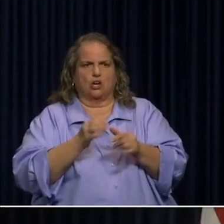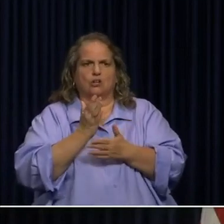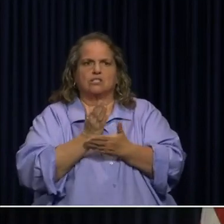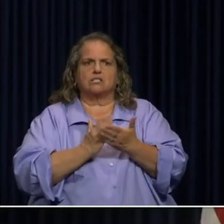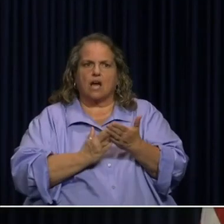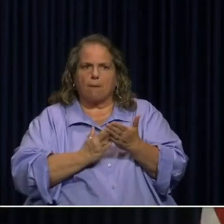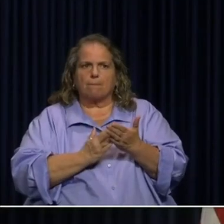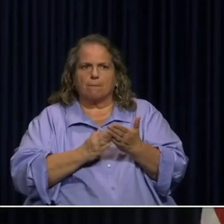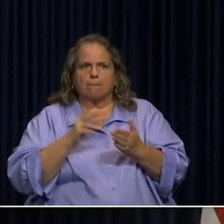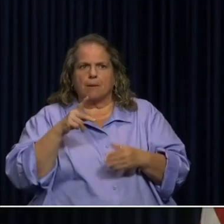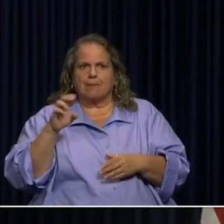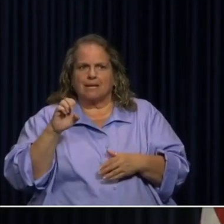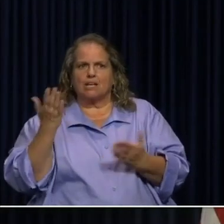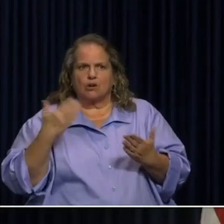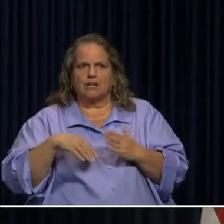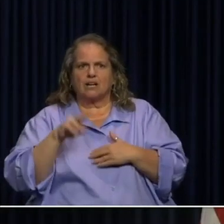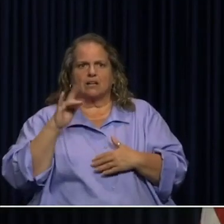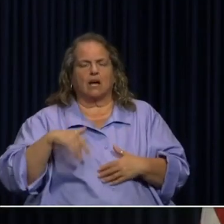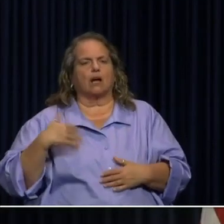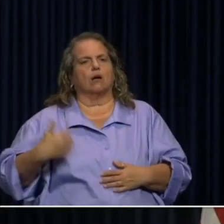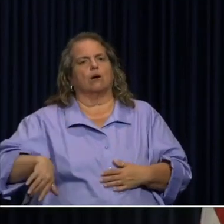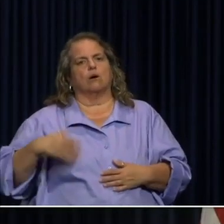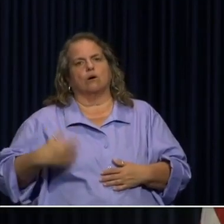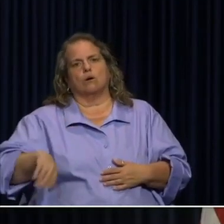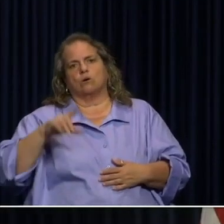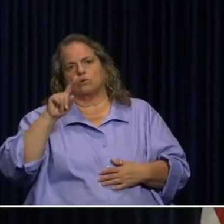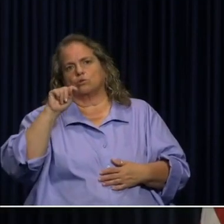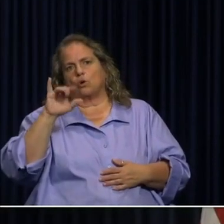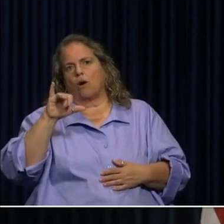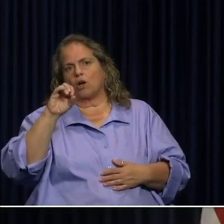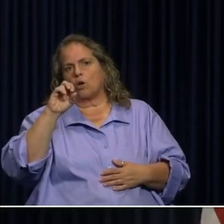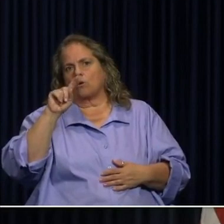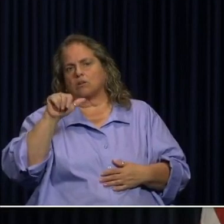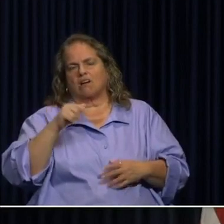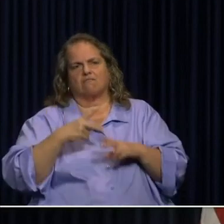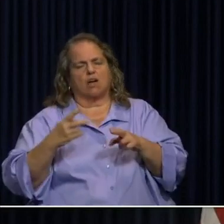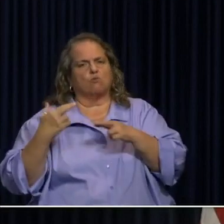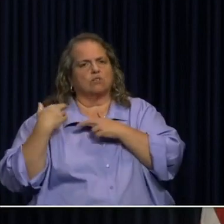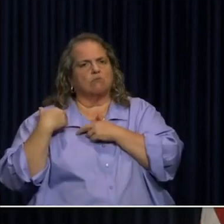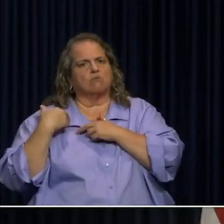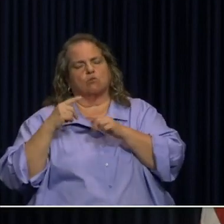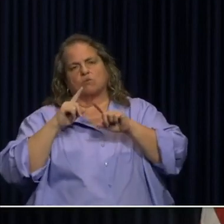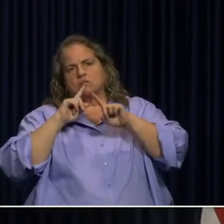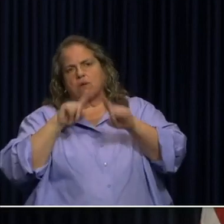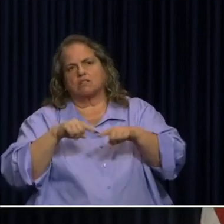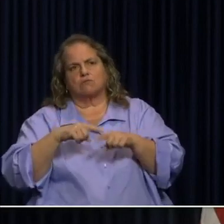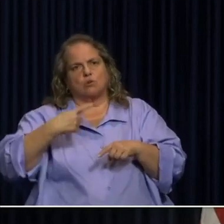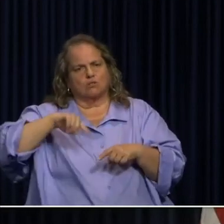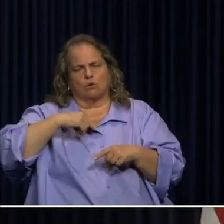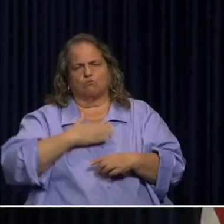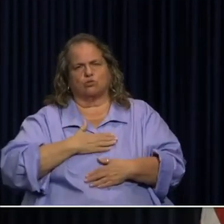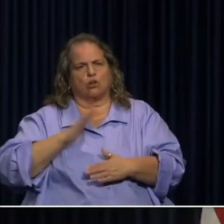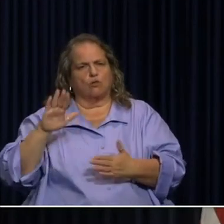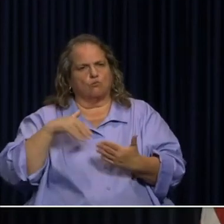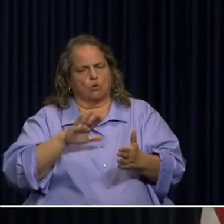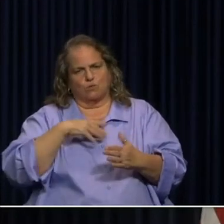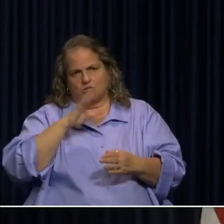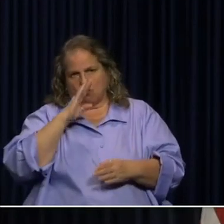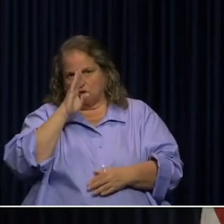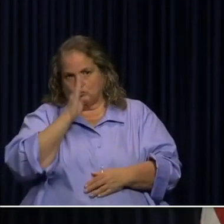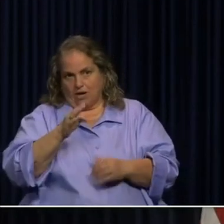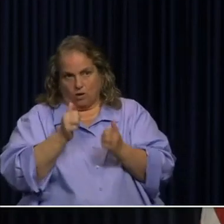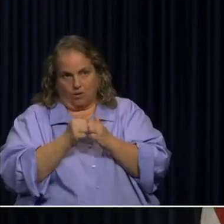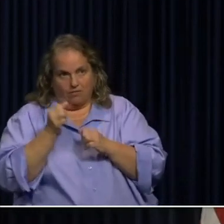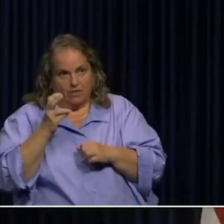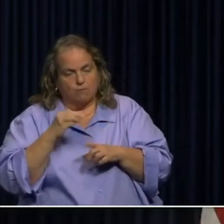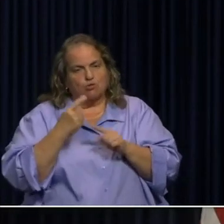in fact, here in Kentucky, they've been really responsive and responsible, and we appreciate their approach. We're talking to them directly, trying